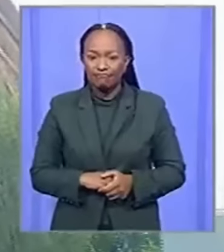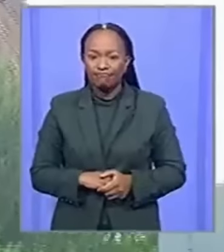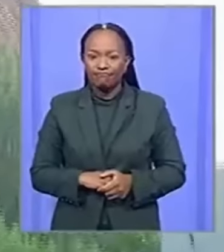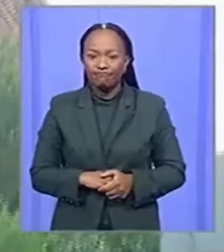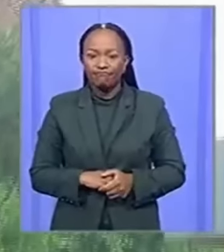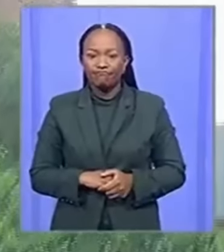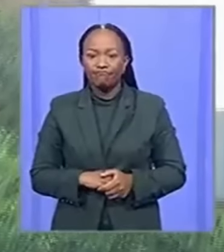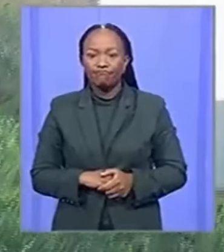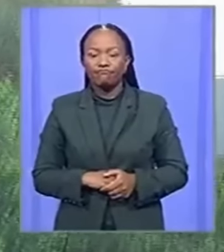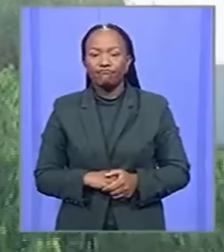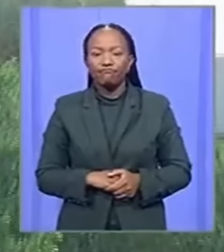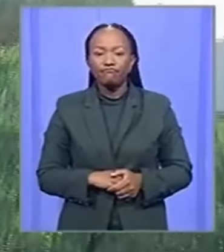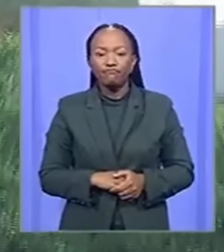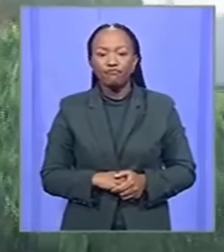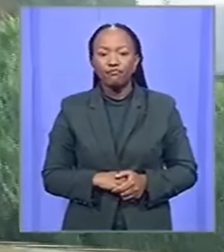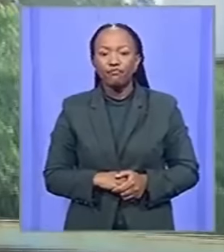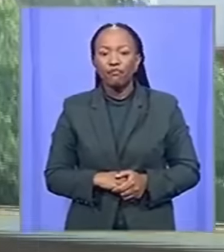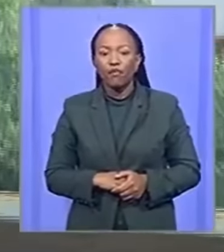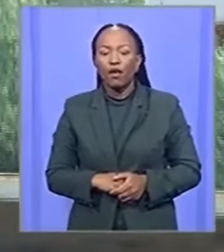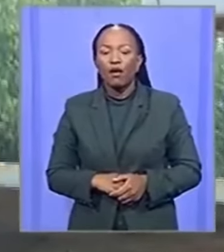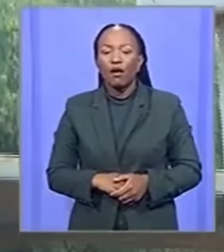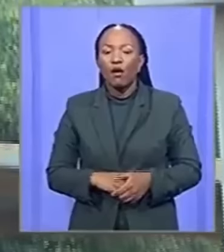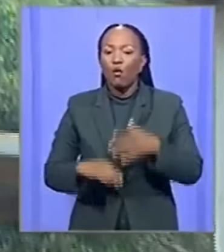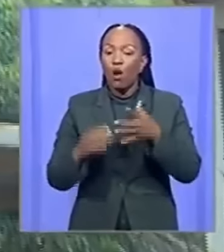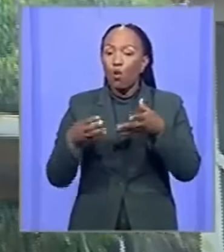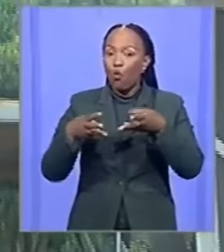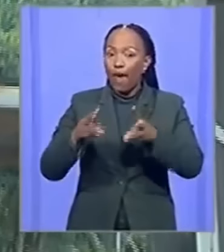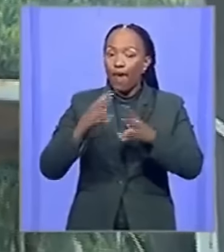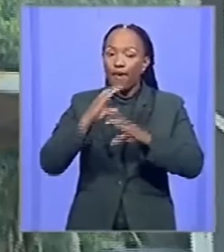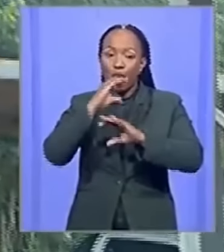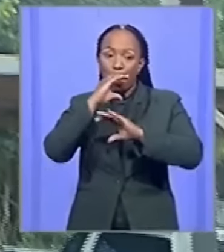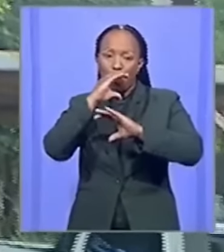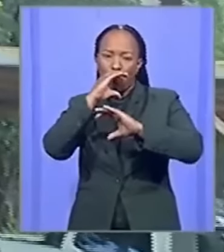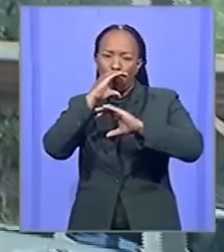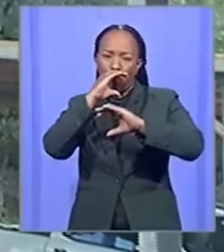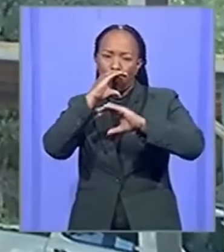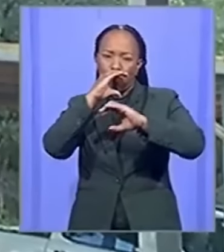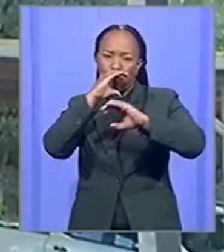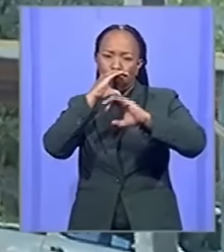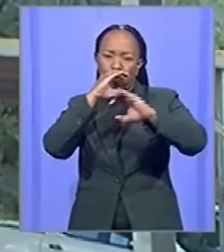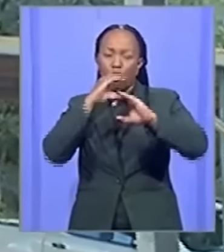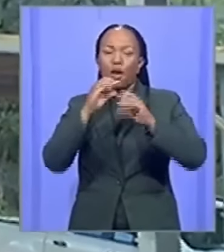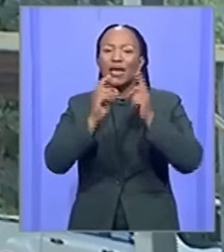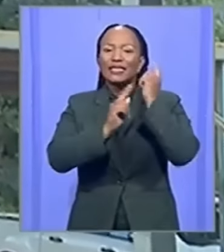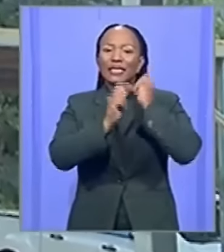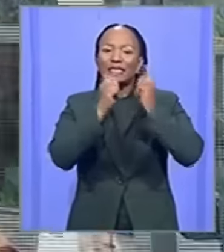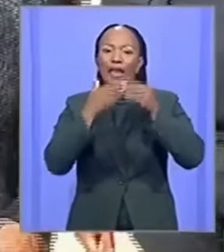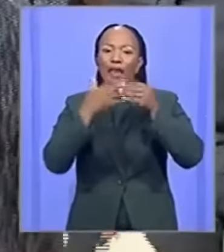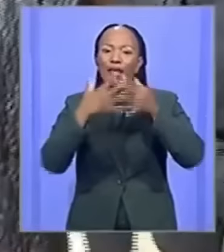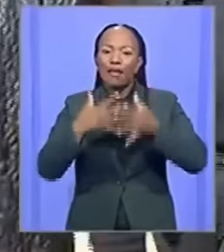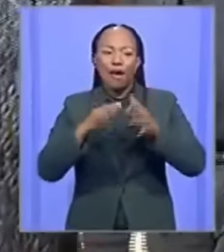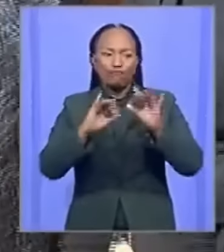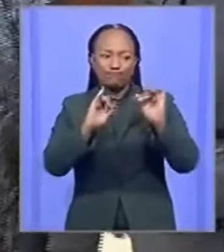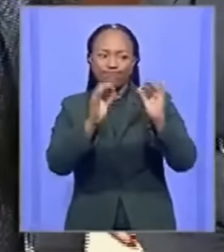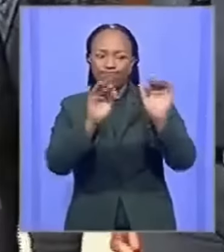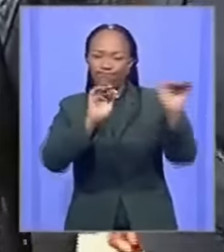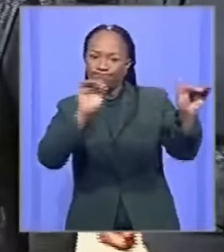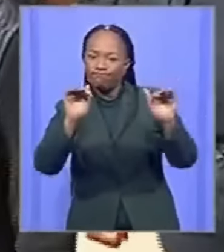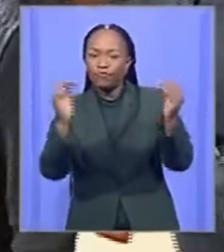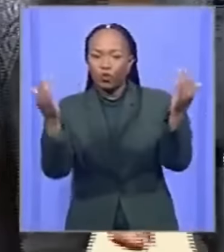Ge phalafala ye e diduetswa ka sebopego se ke sešupo sa gore baetapele ba setšo ba bitswa kgorong. Moetapele wa